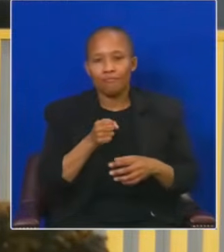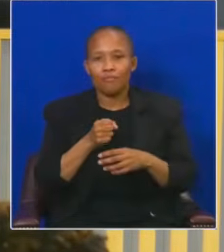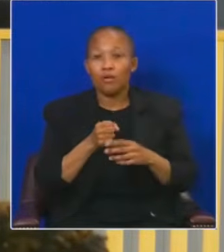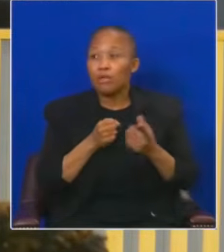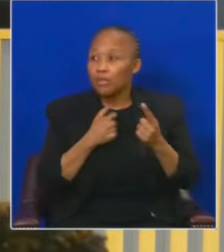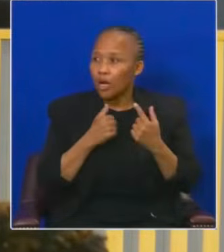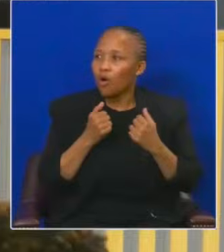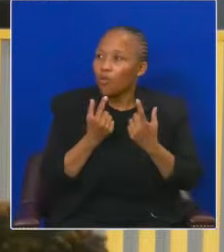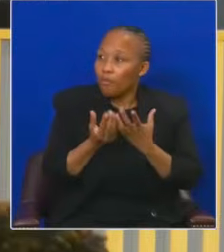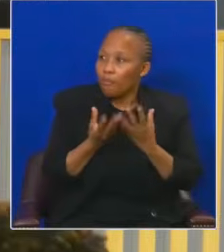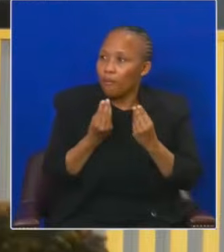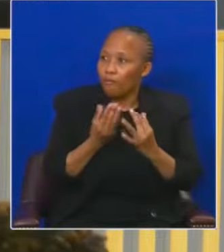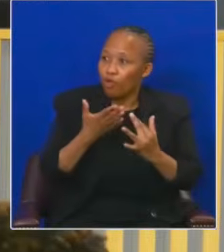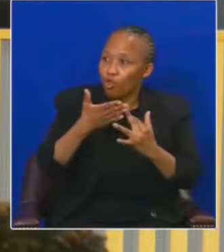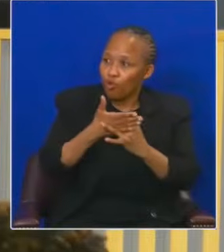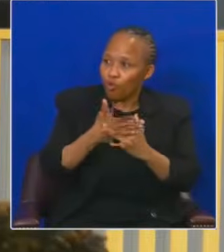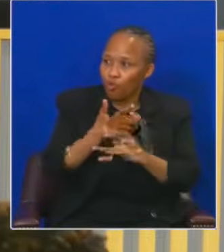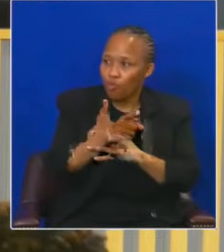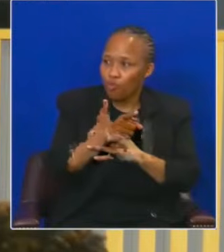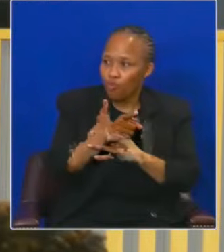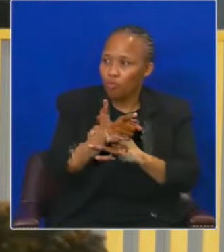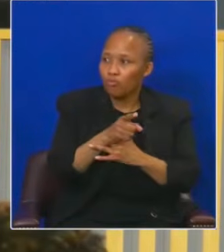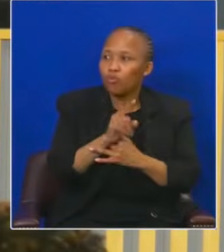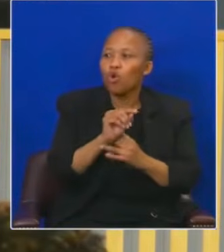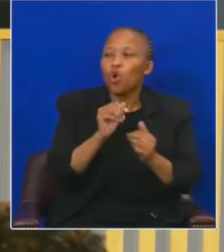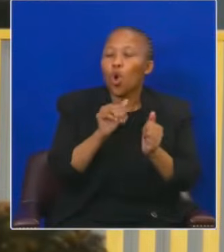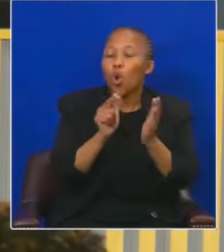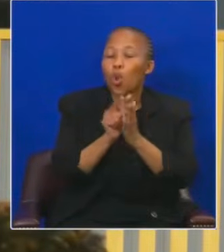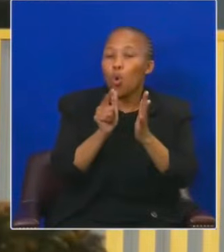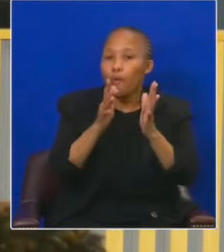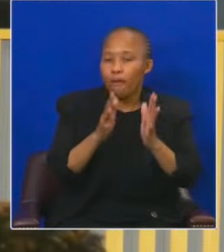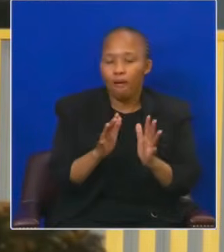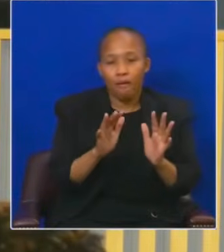that Mr. Matala should